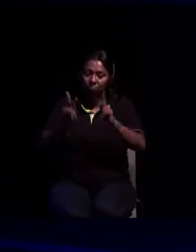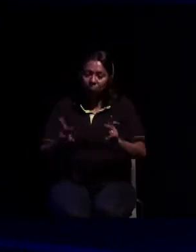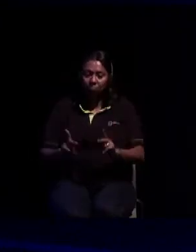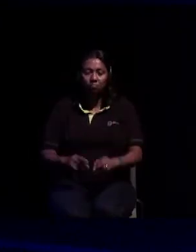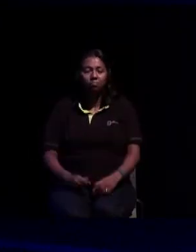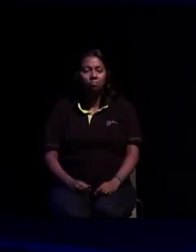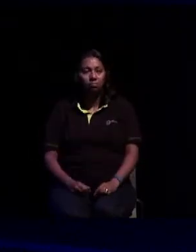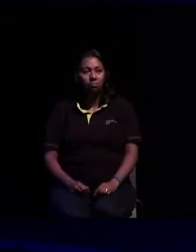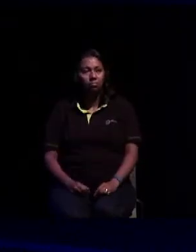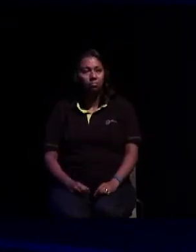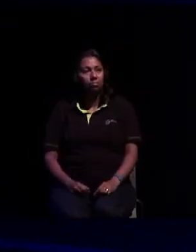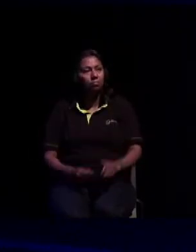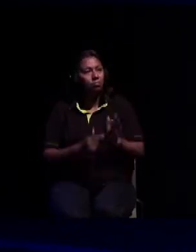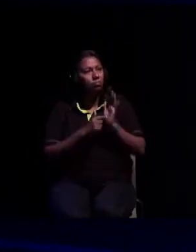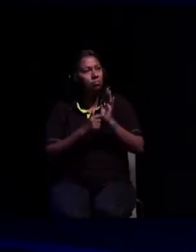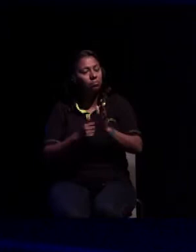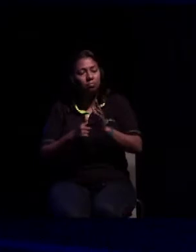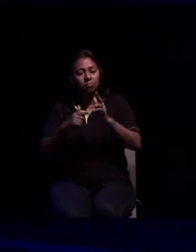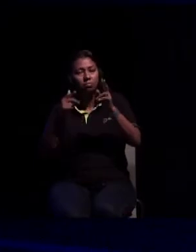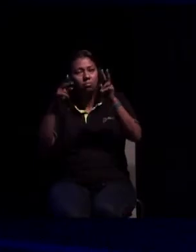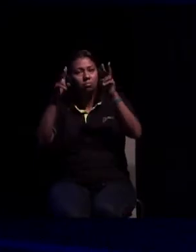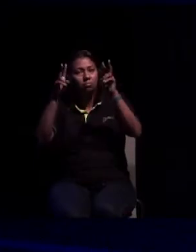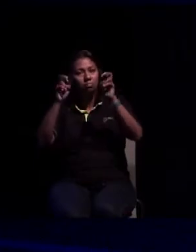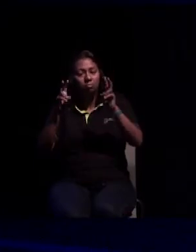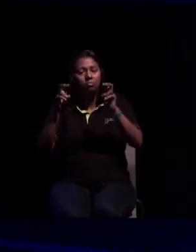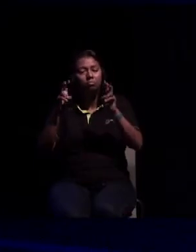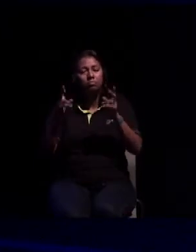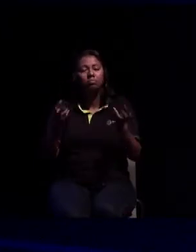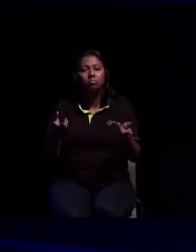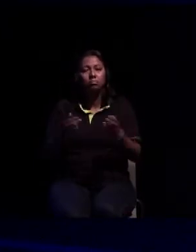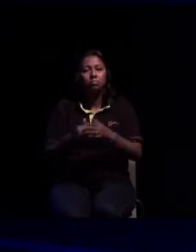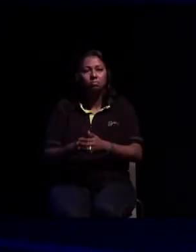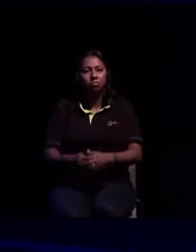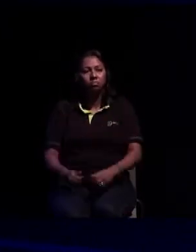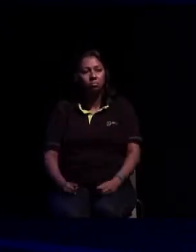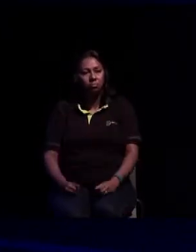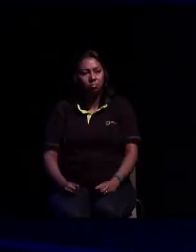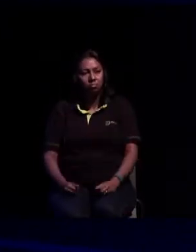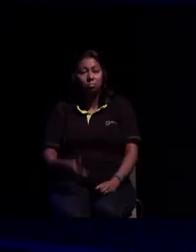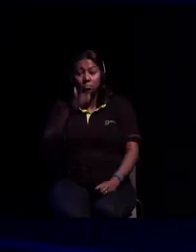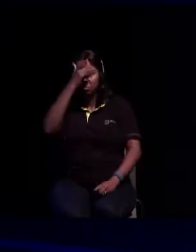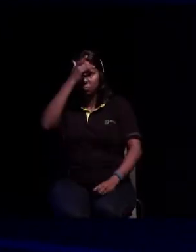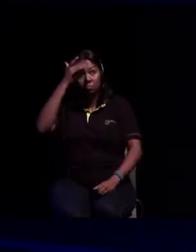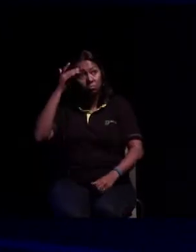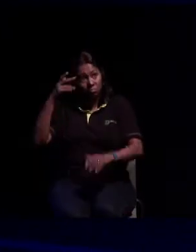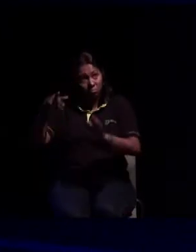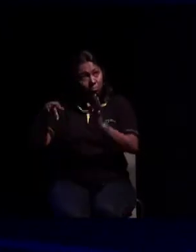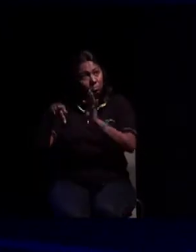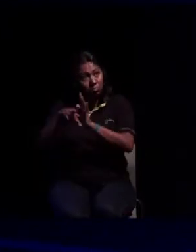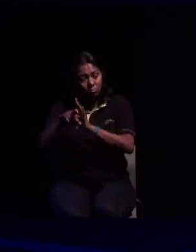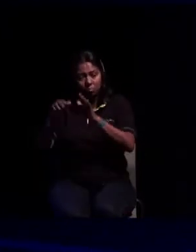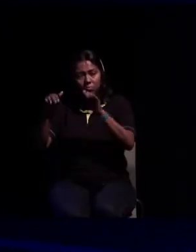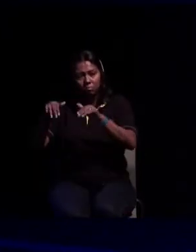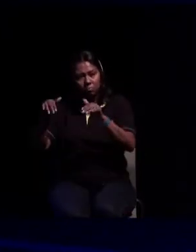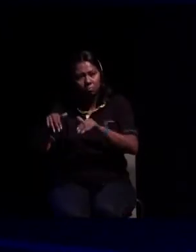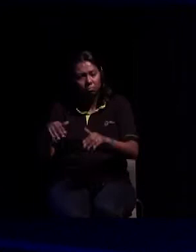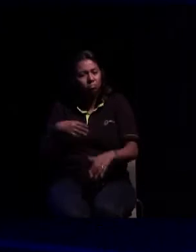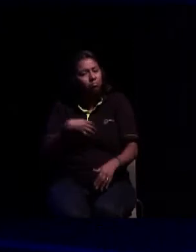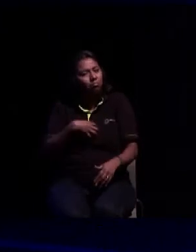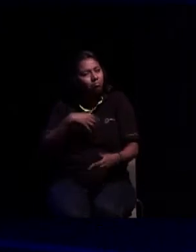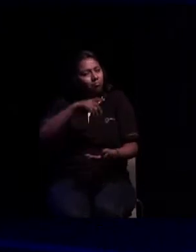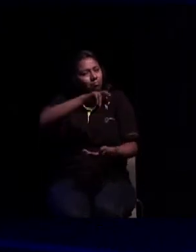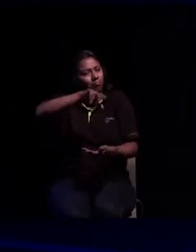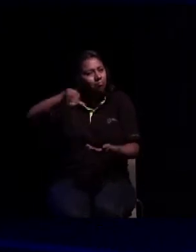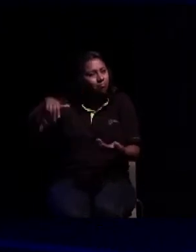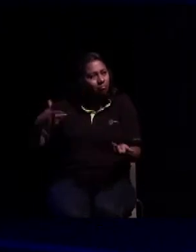system of understanding from Aboriginal Australia, which says that there are different cultural values in the way that we use tourism. There can be different